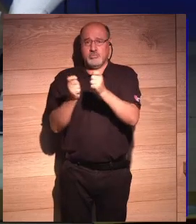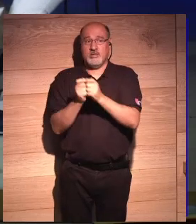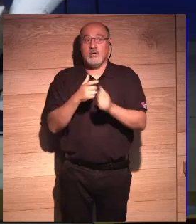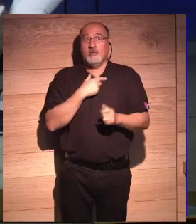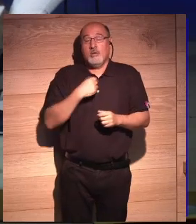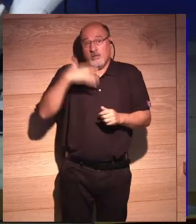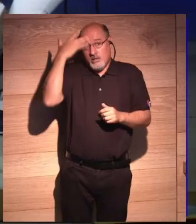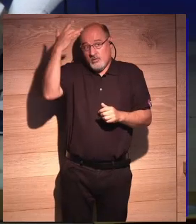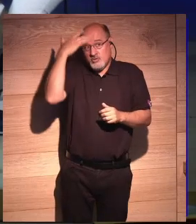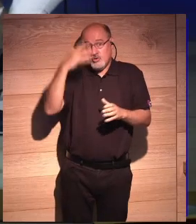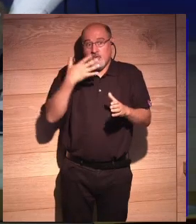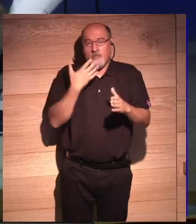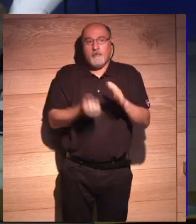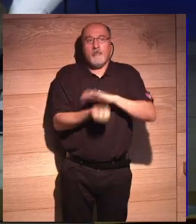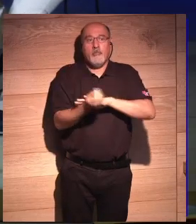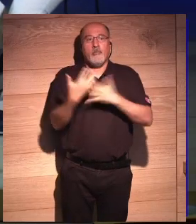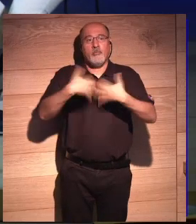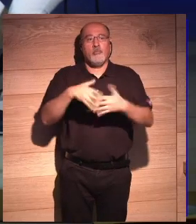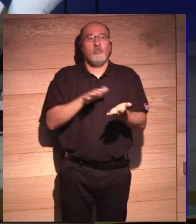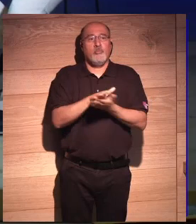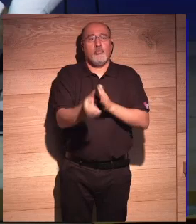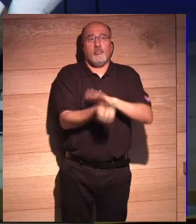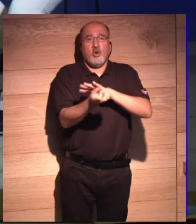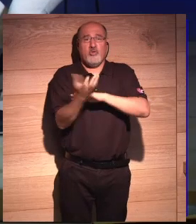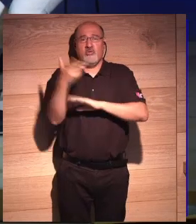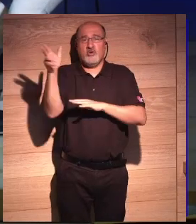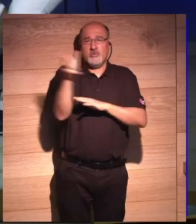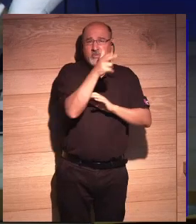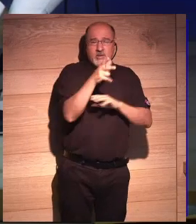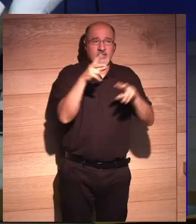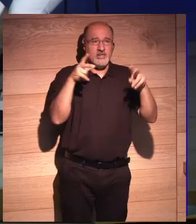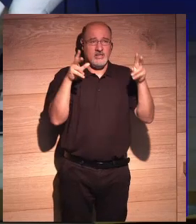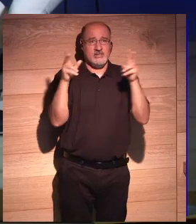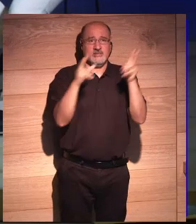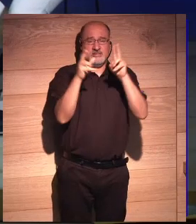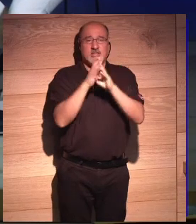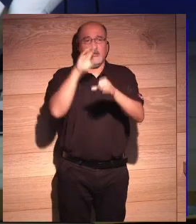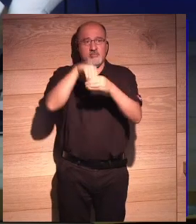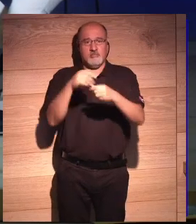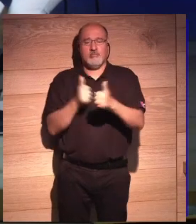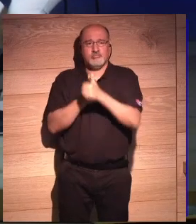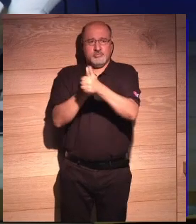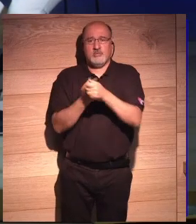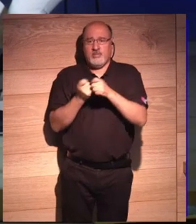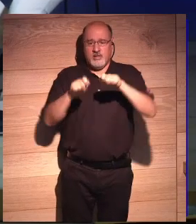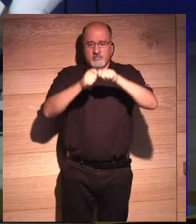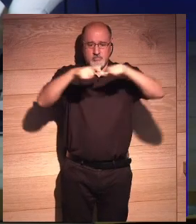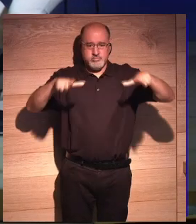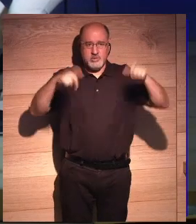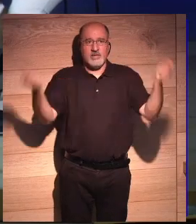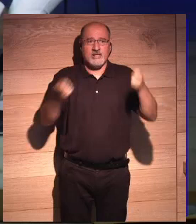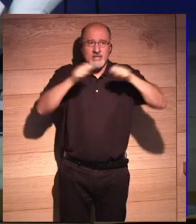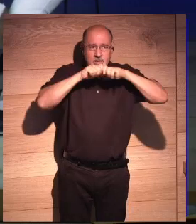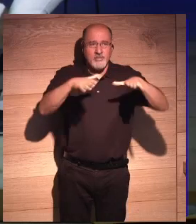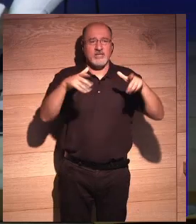is that each and every one of those productions will have a part which is immersive, and that can be supported,